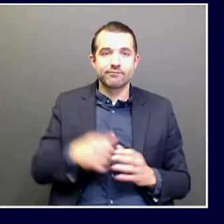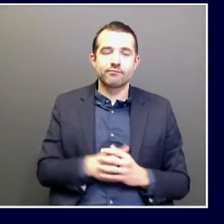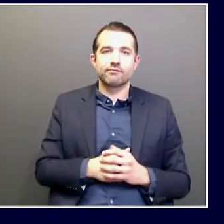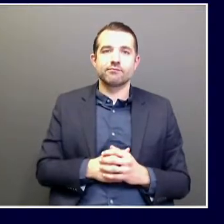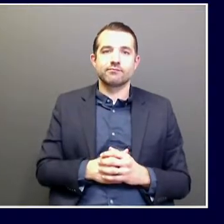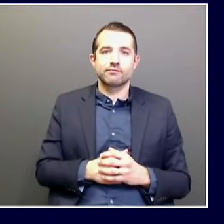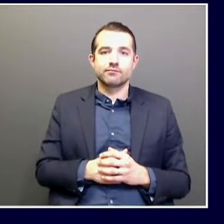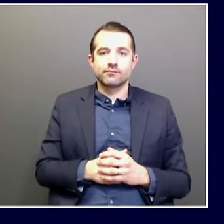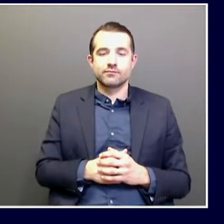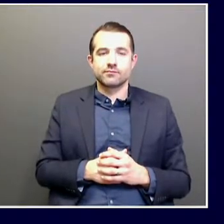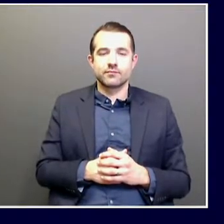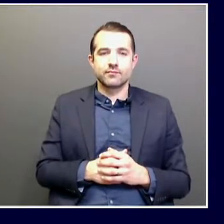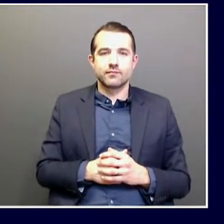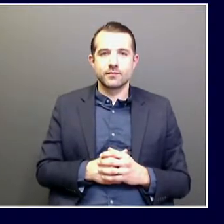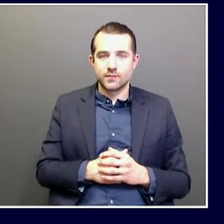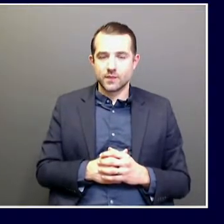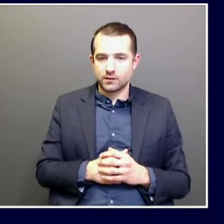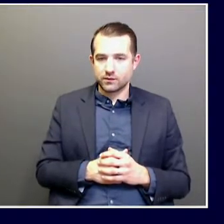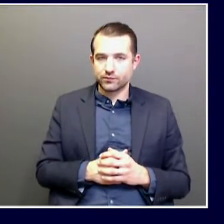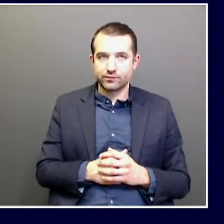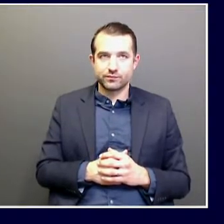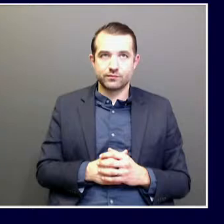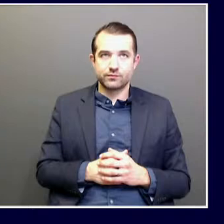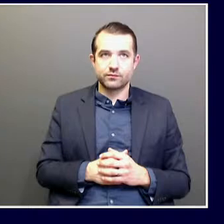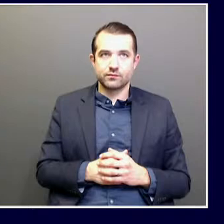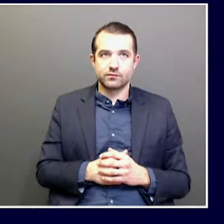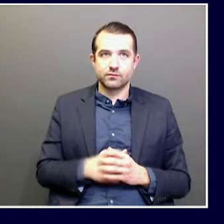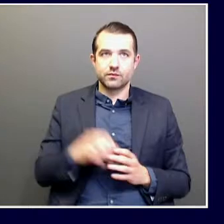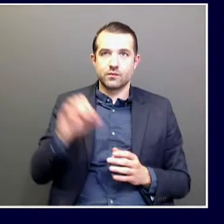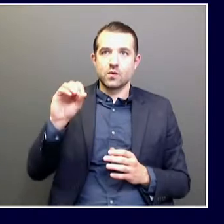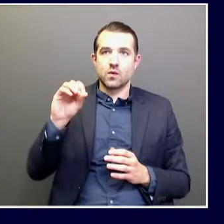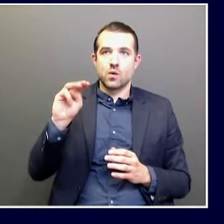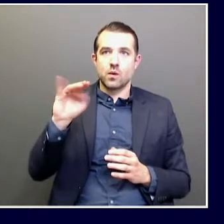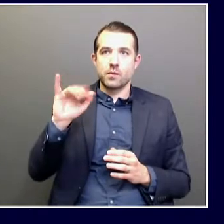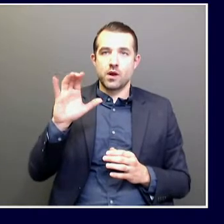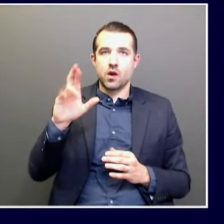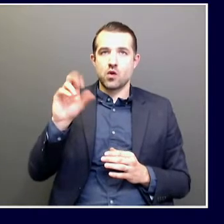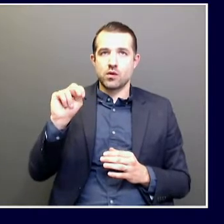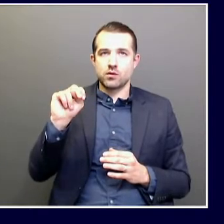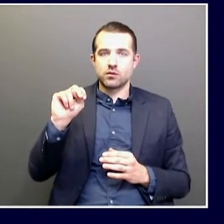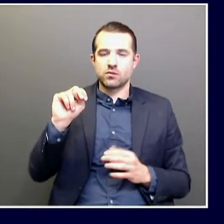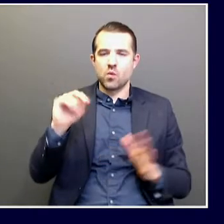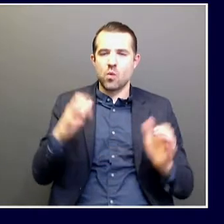Just following up on Omicron, I